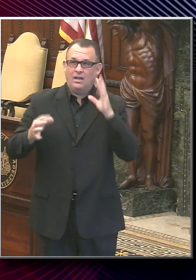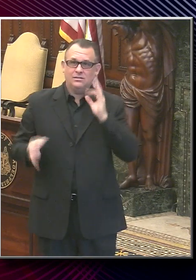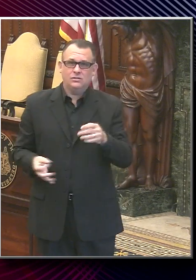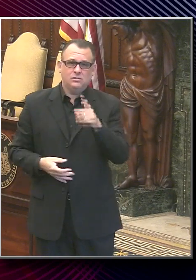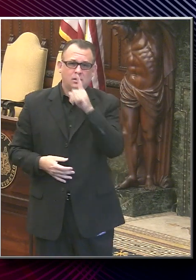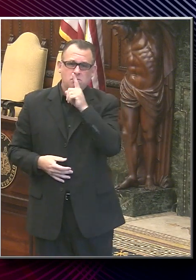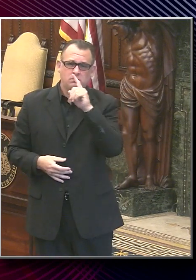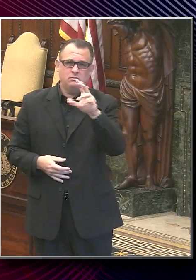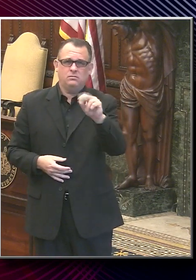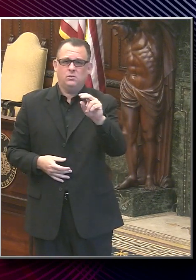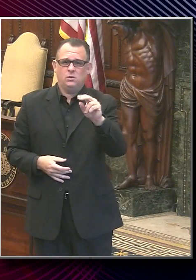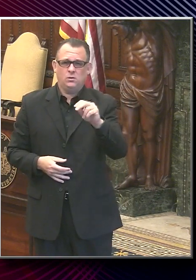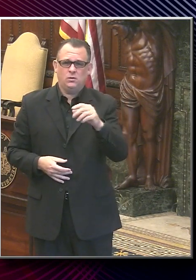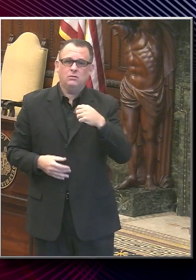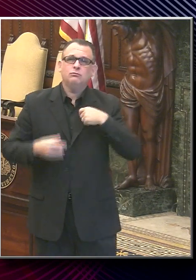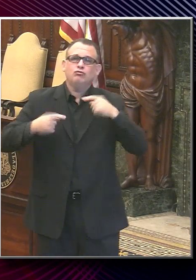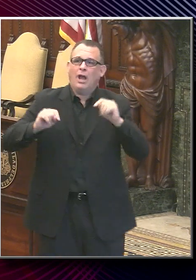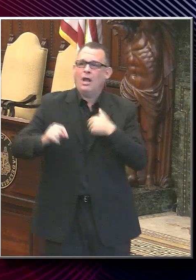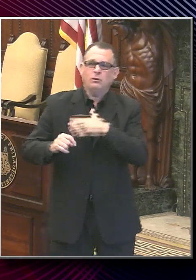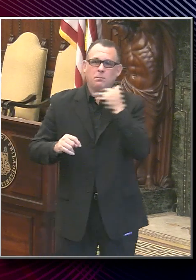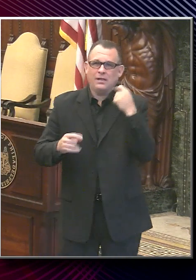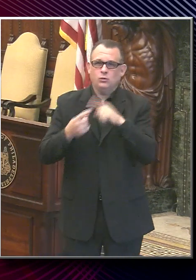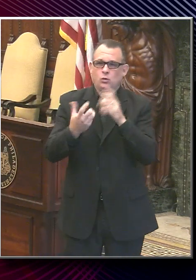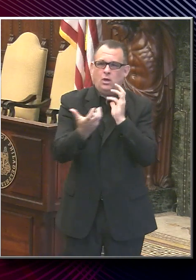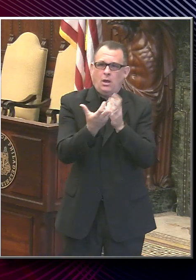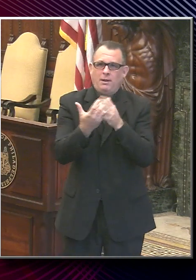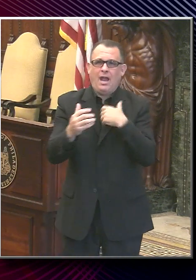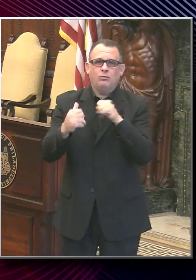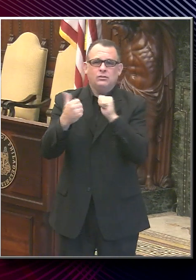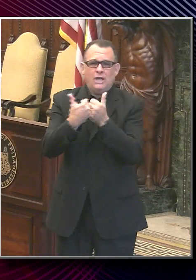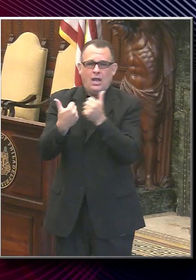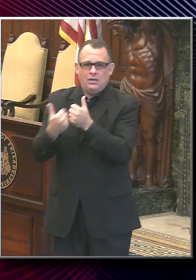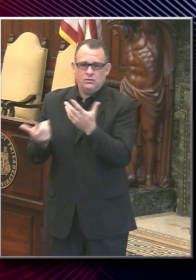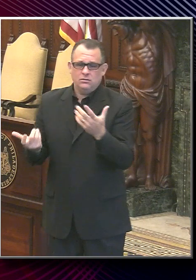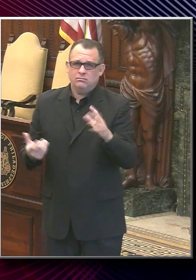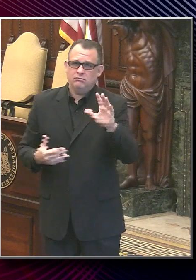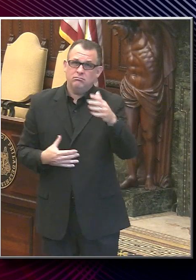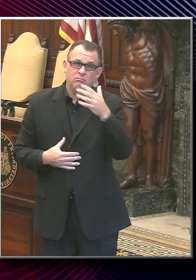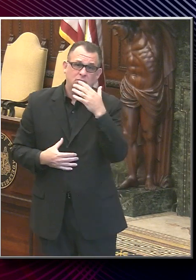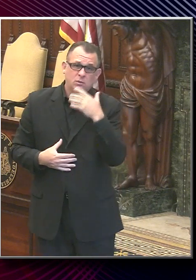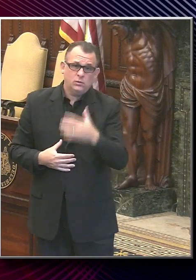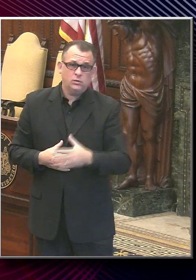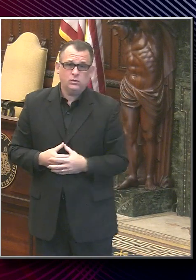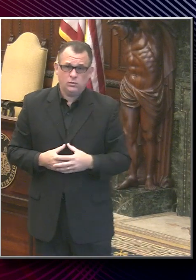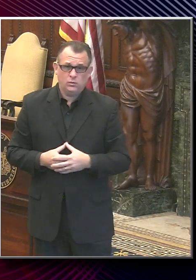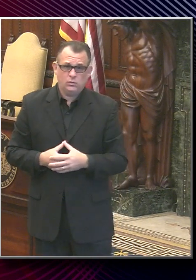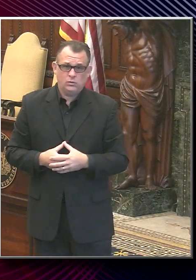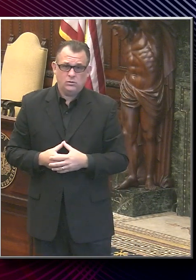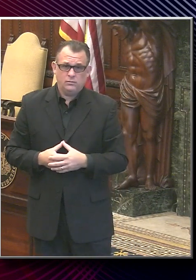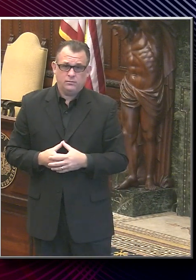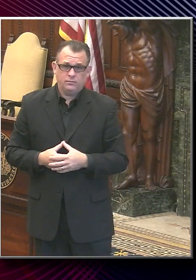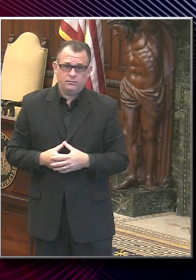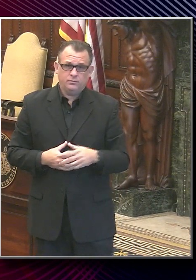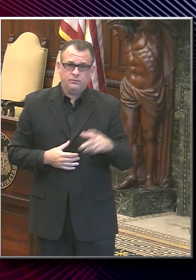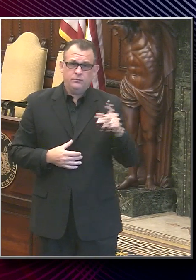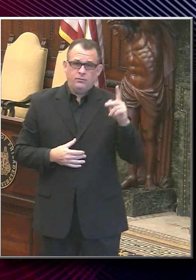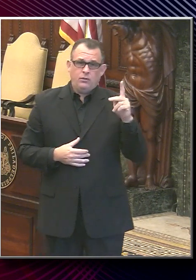trash collection. okay, Right. thanks. Thank you, Laura. Let's go now to Kristen Johansson of